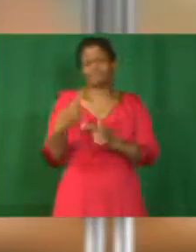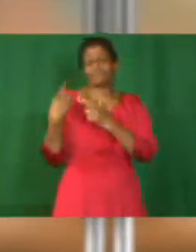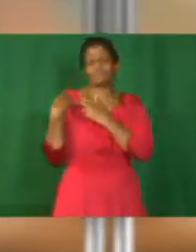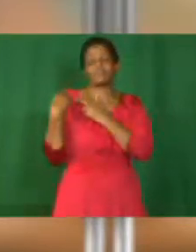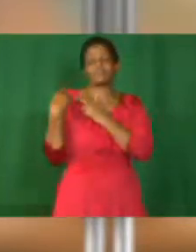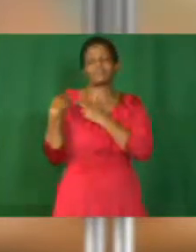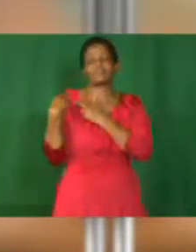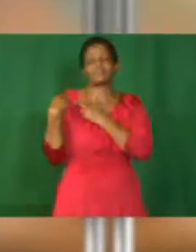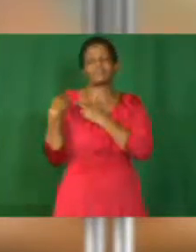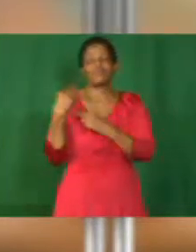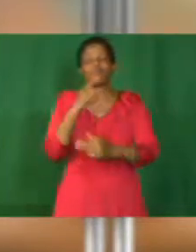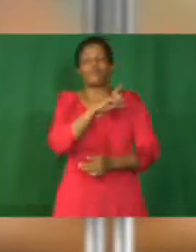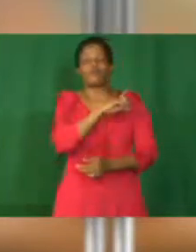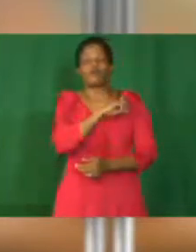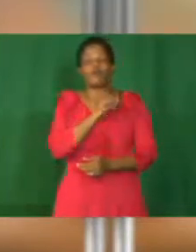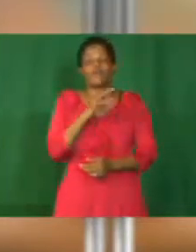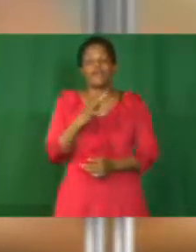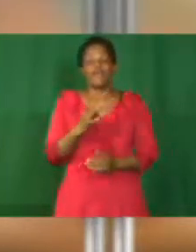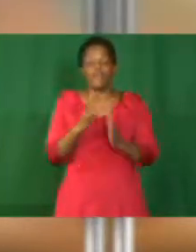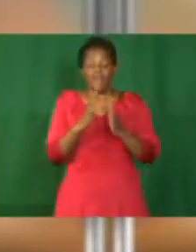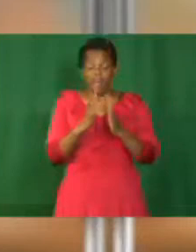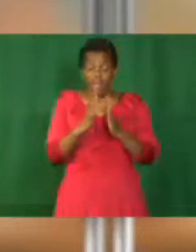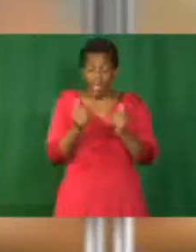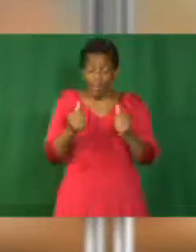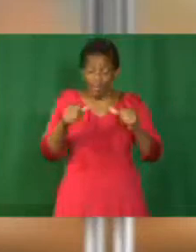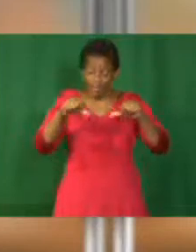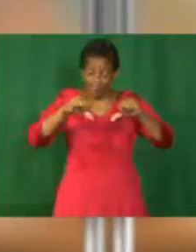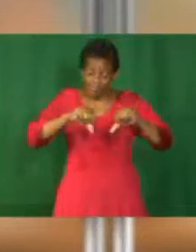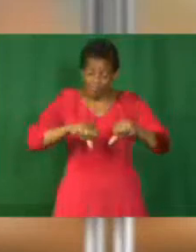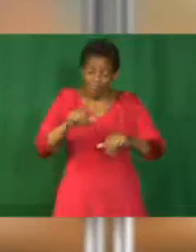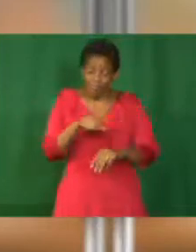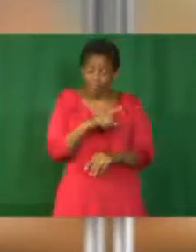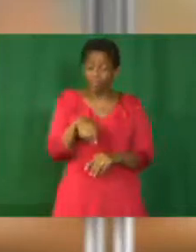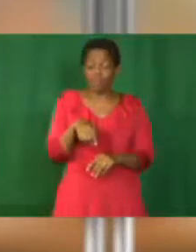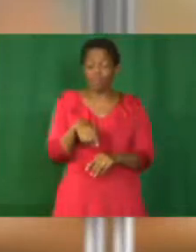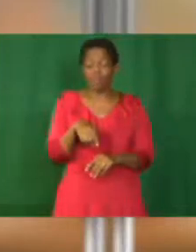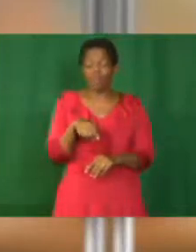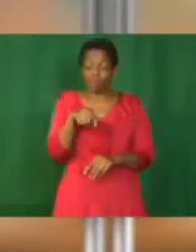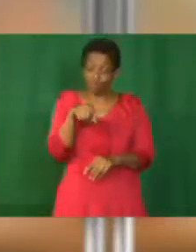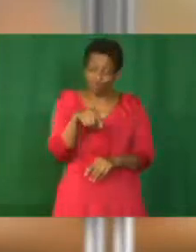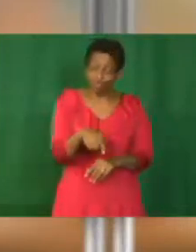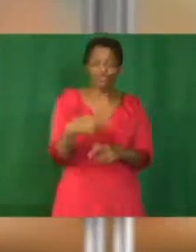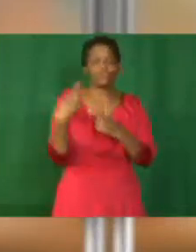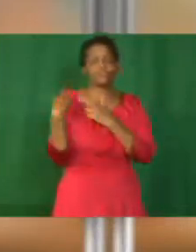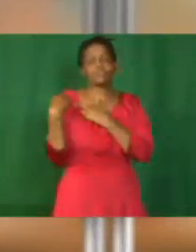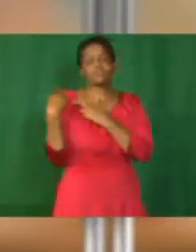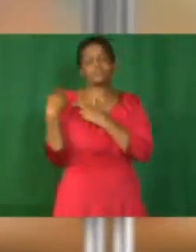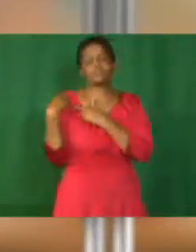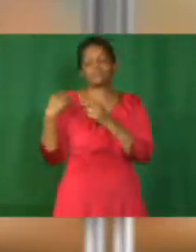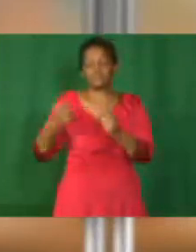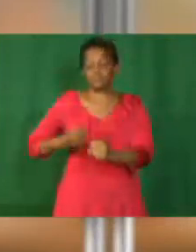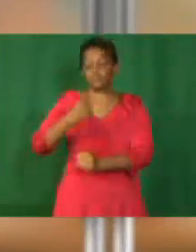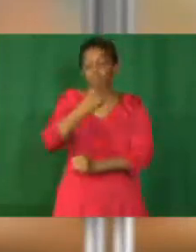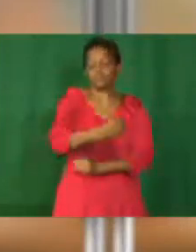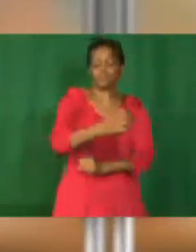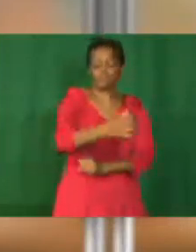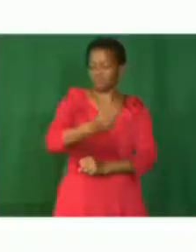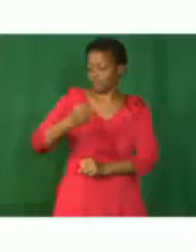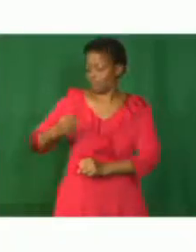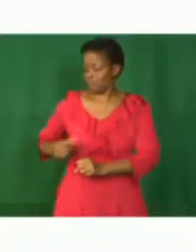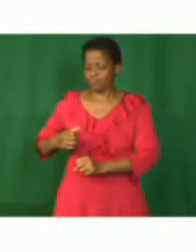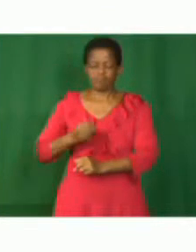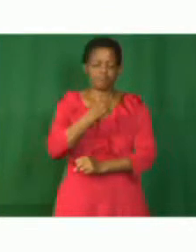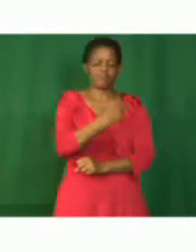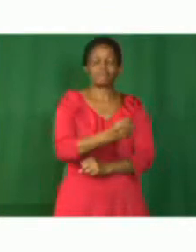whatever wrong you do, it will come back to you. You will be replaced. Now, the last one